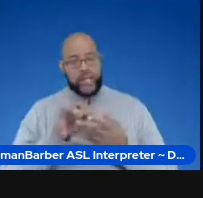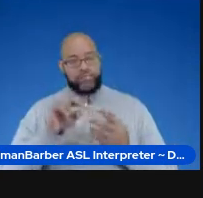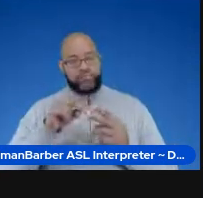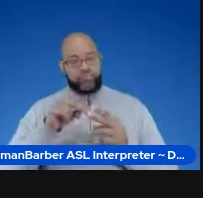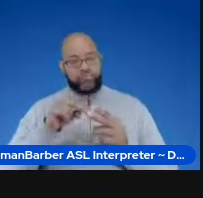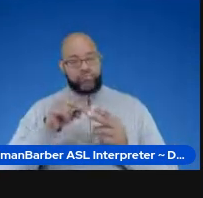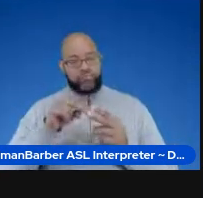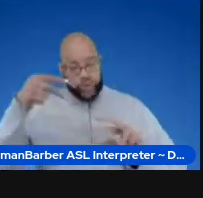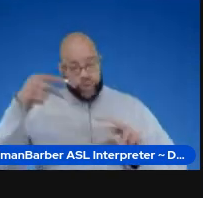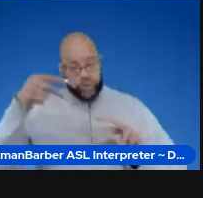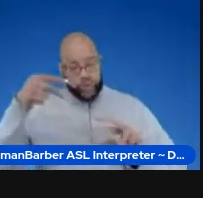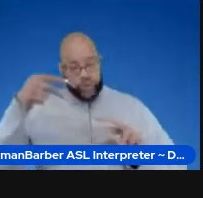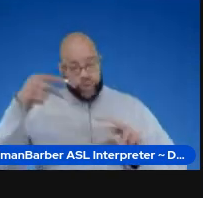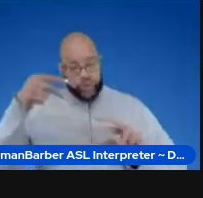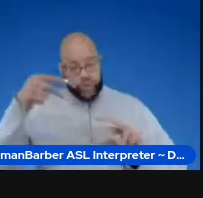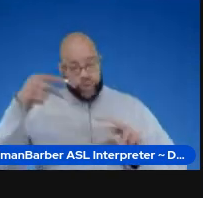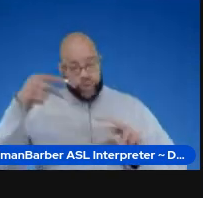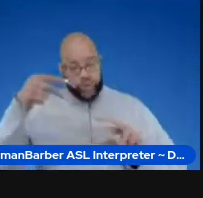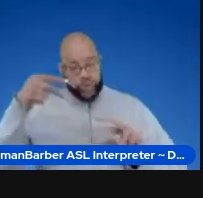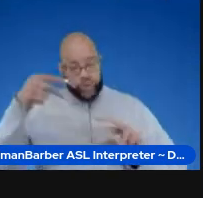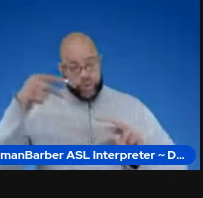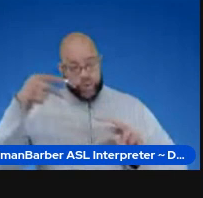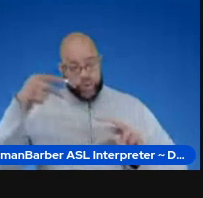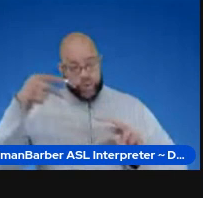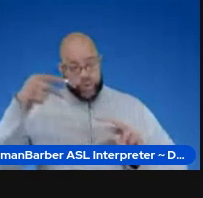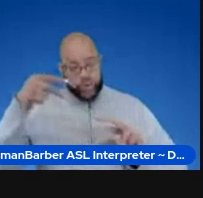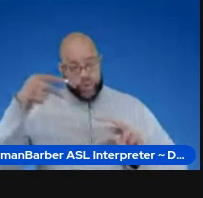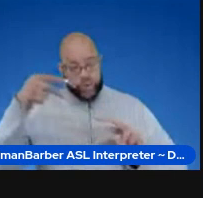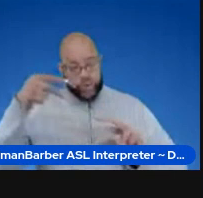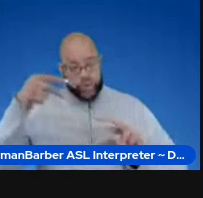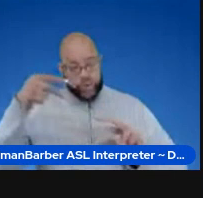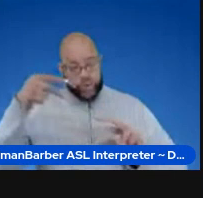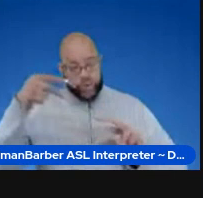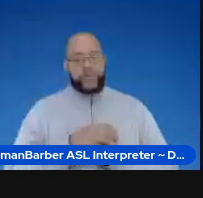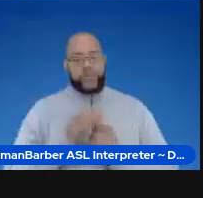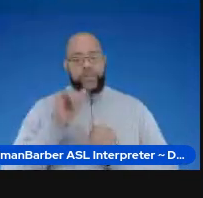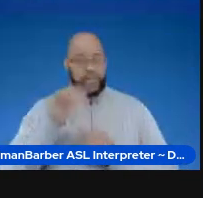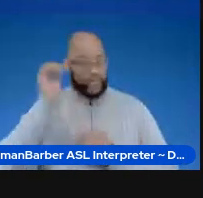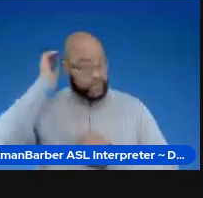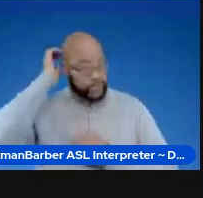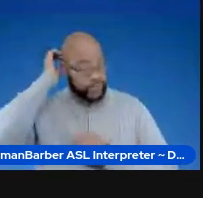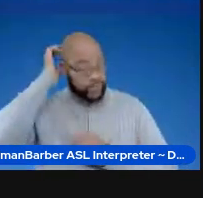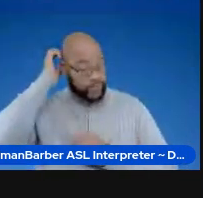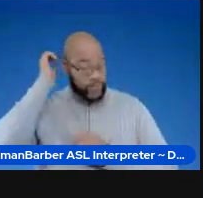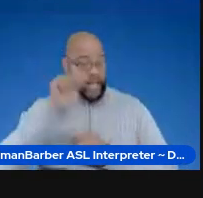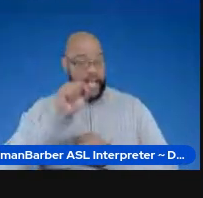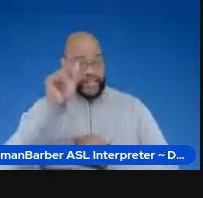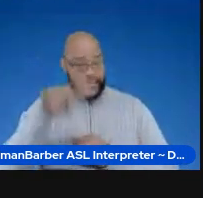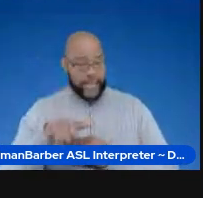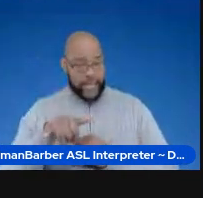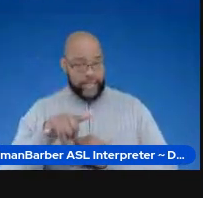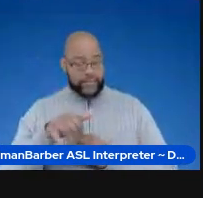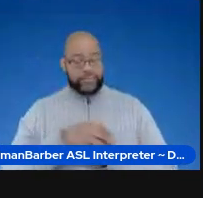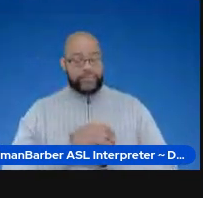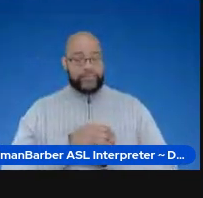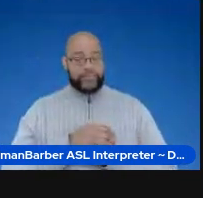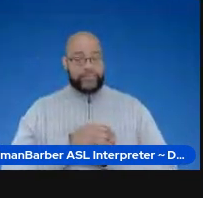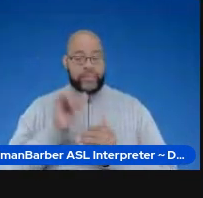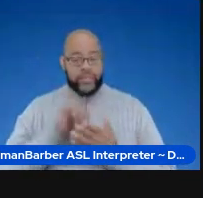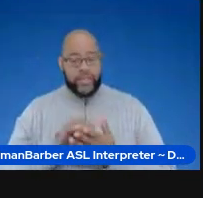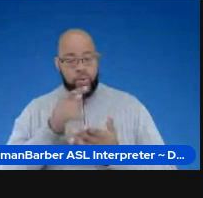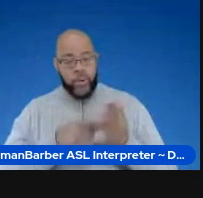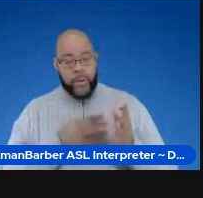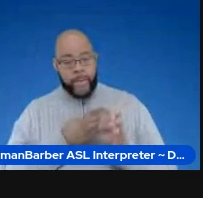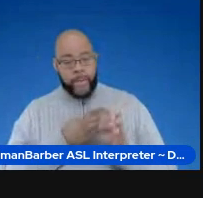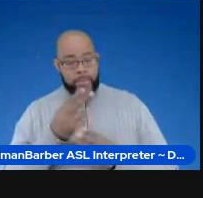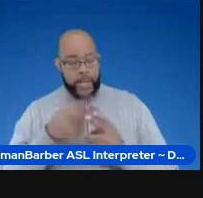we conducted what we call a adhesion assay. And adhesion assay is pretty much what the name suggests. Like